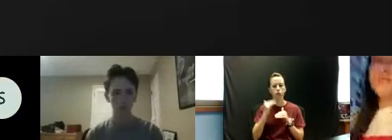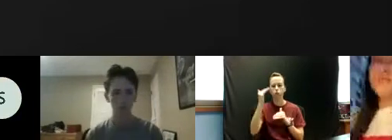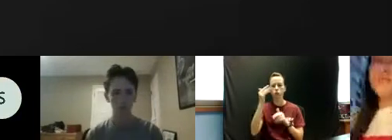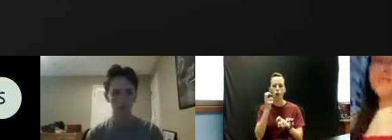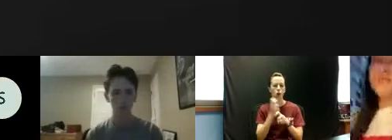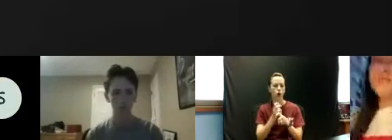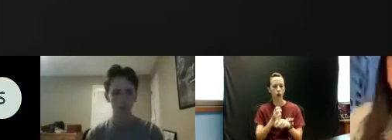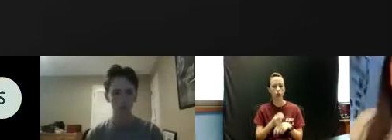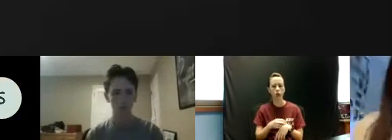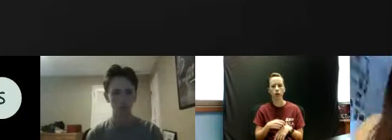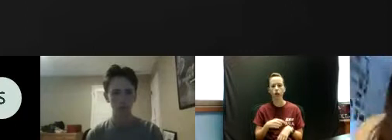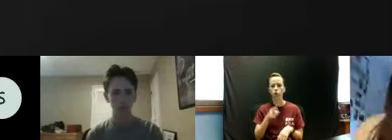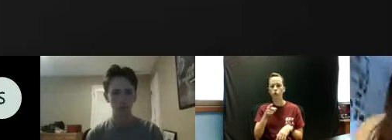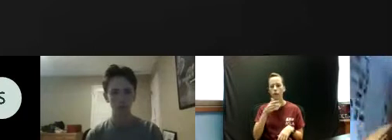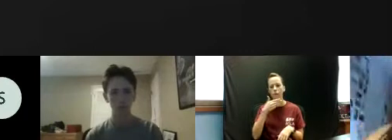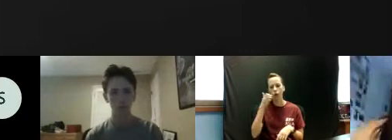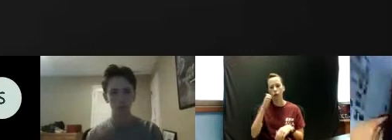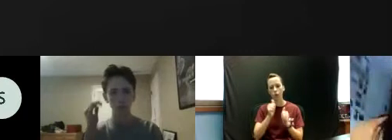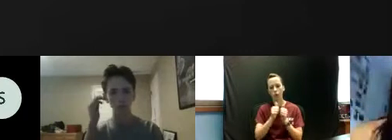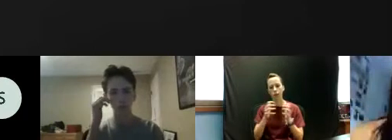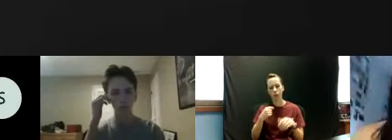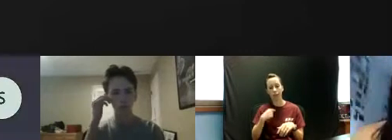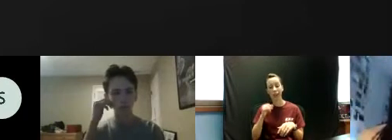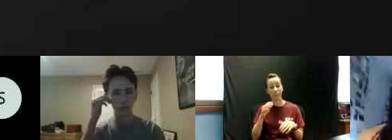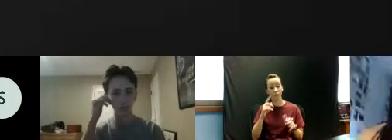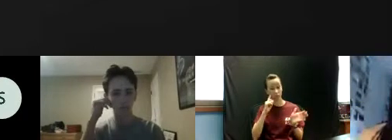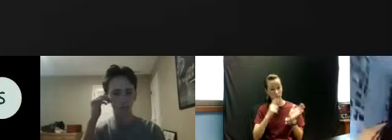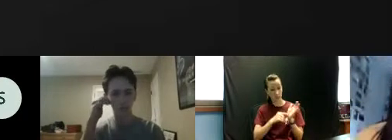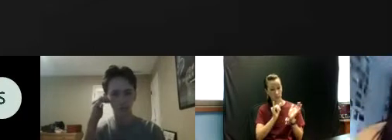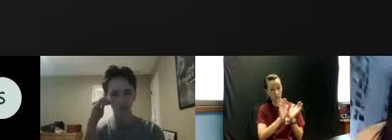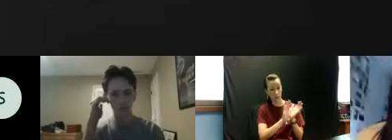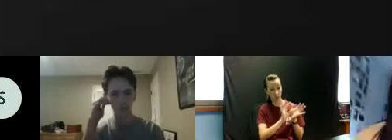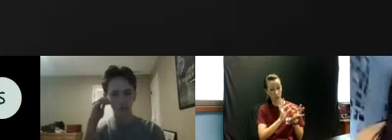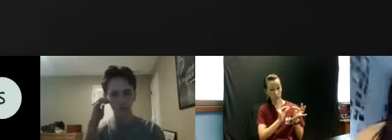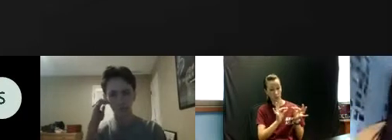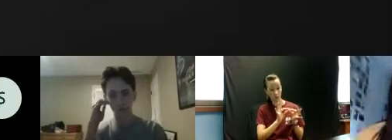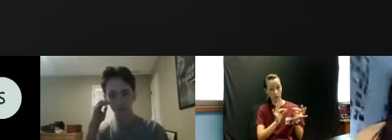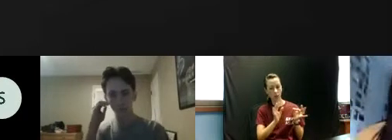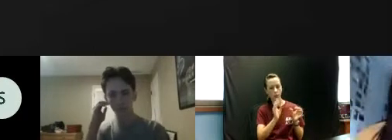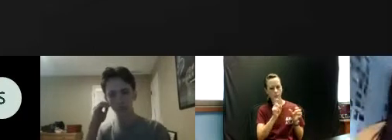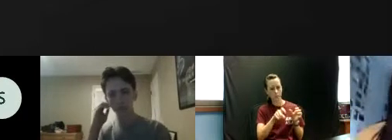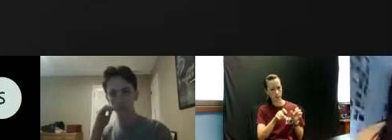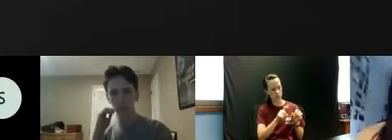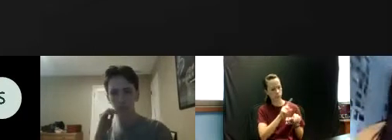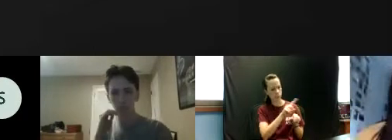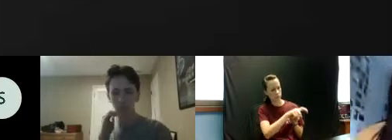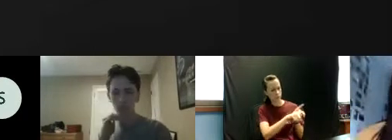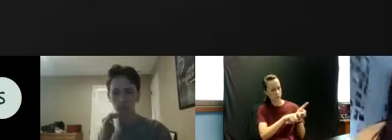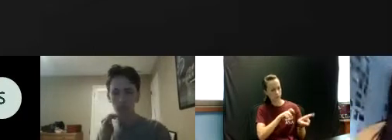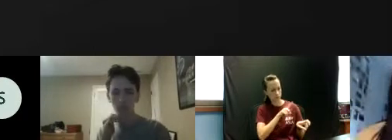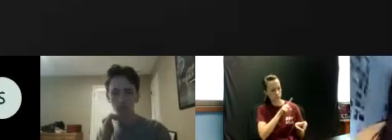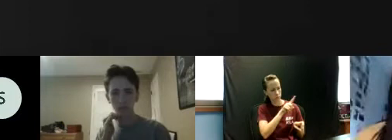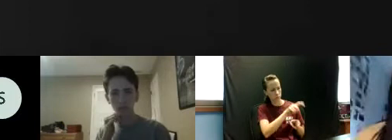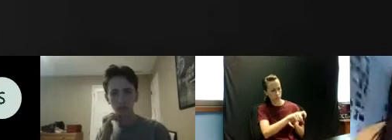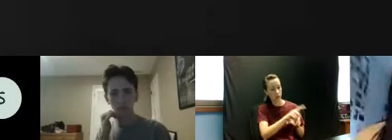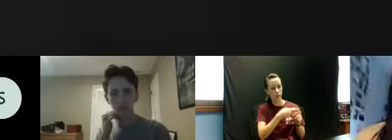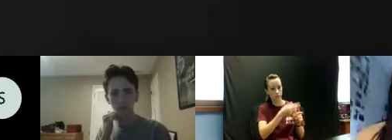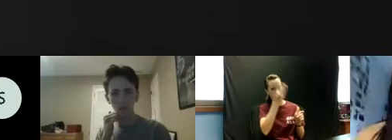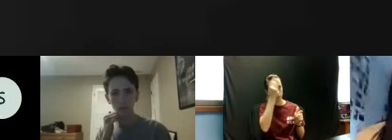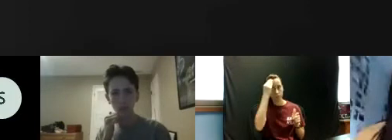we see those last direct clues, we've got to start asking deeper questions and potentially linking to those trusted adults that we've spoken